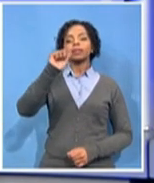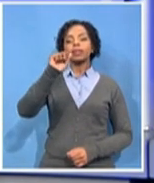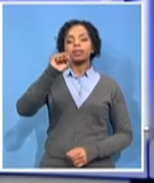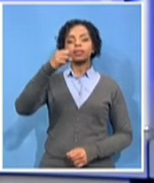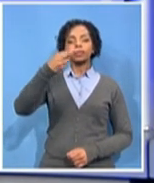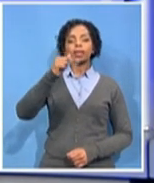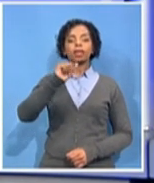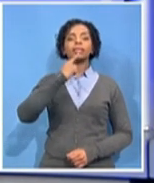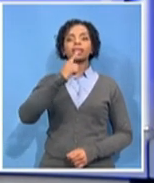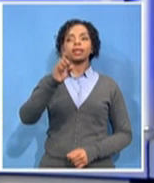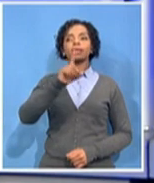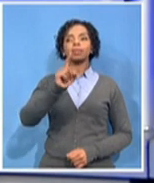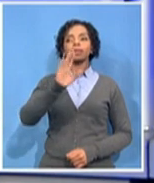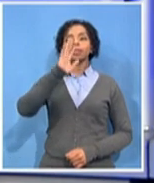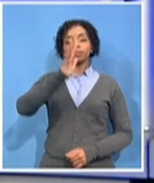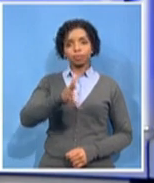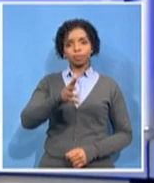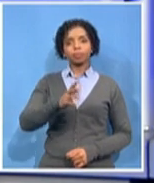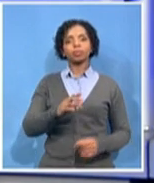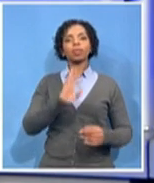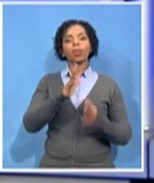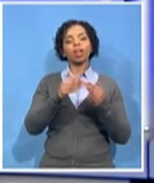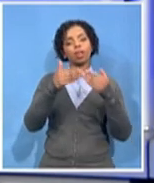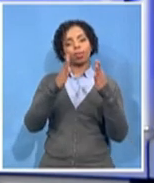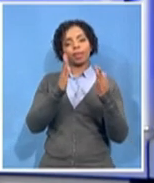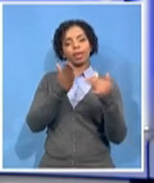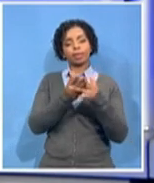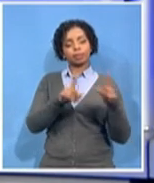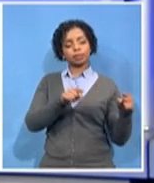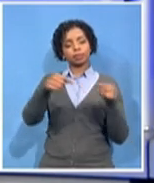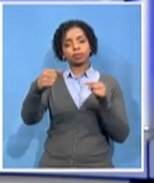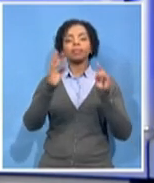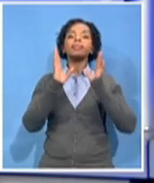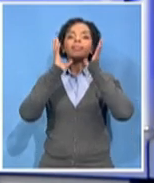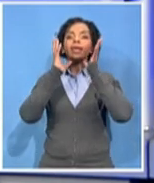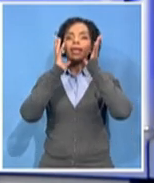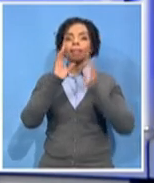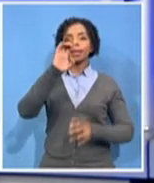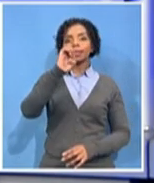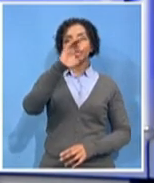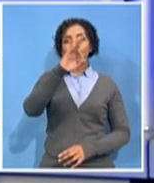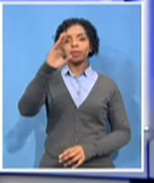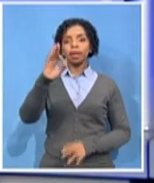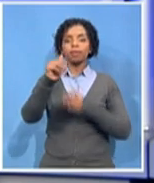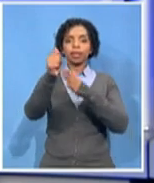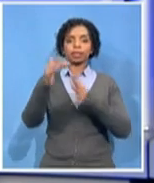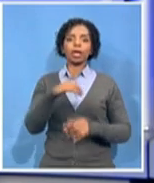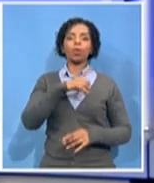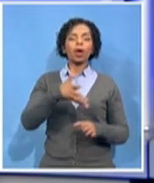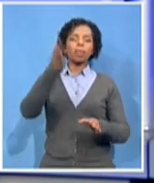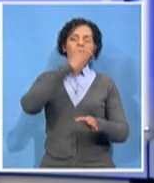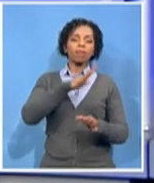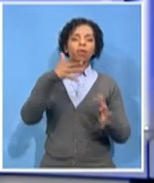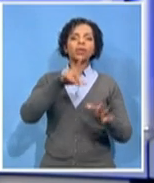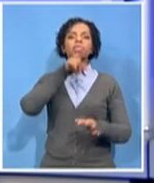Malema over a social media post reading Magwala a Cheshele Morago, Fighters Attack. They say the post